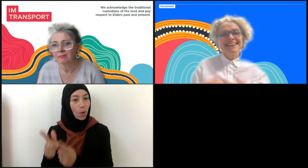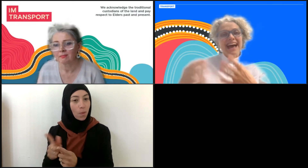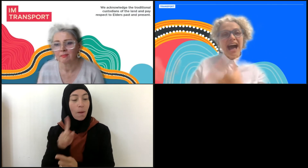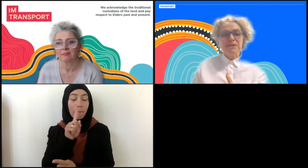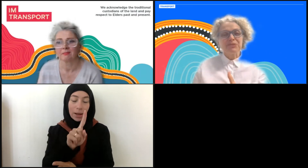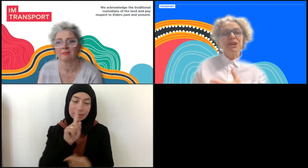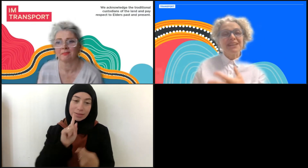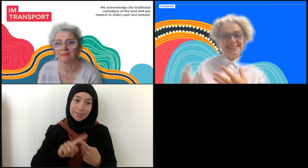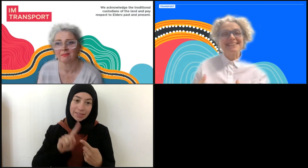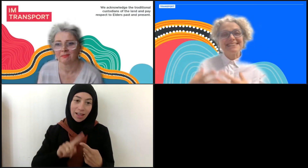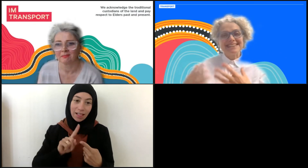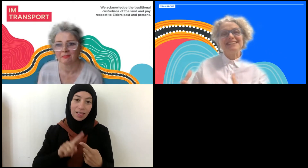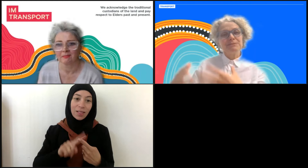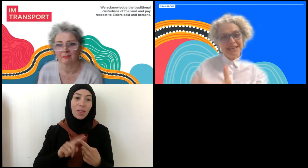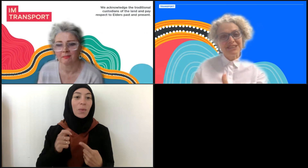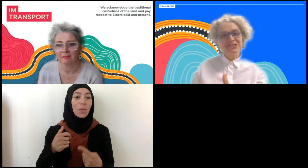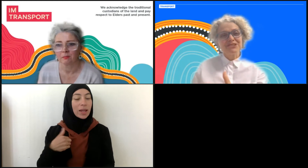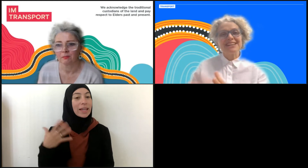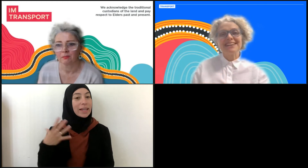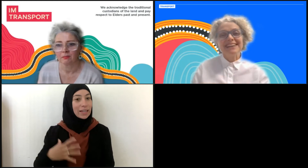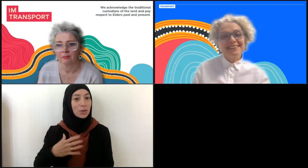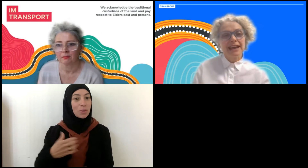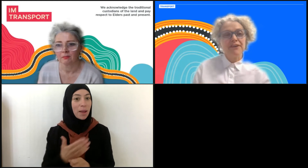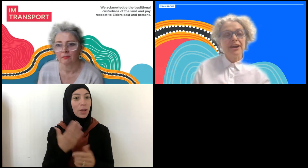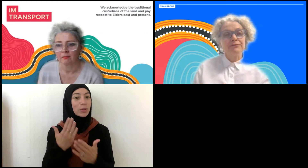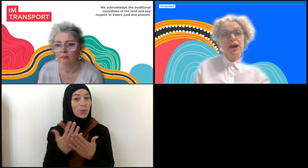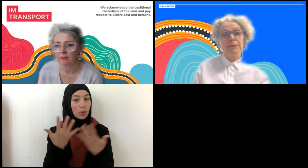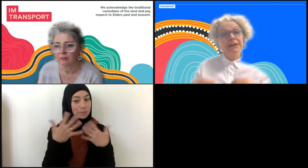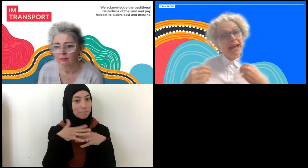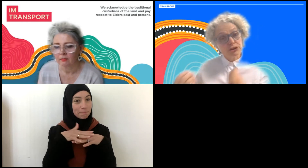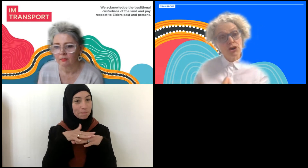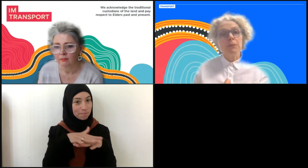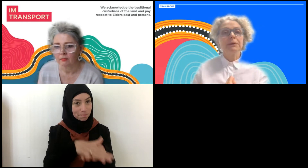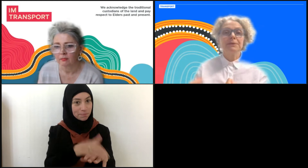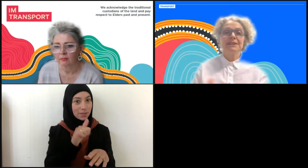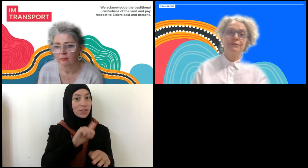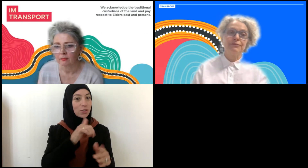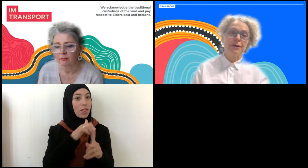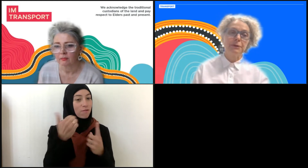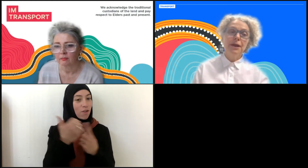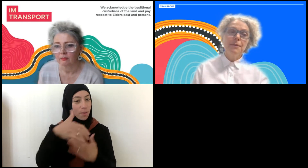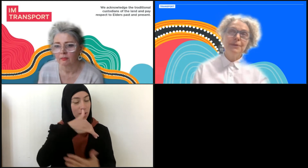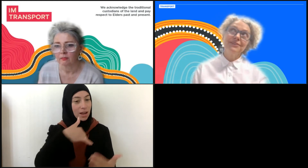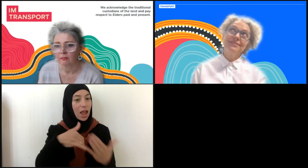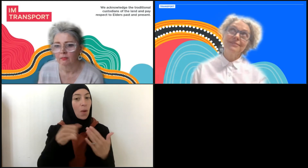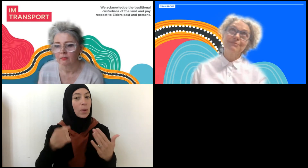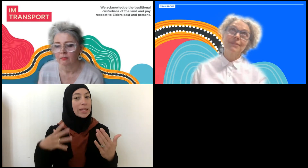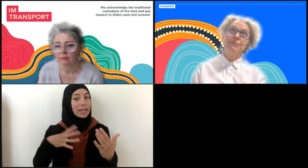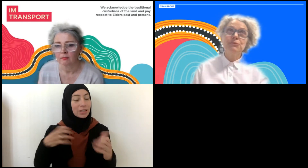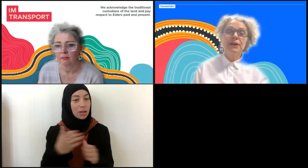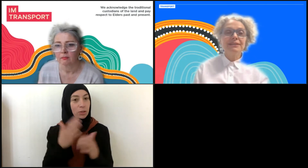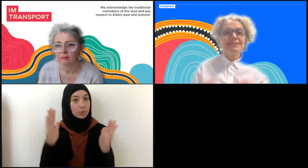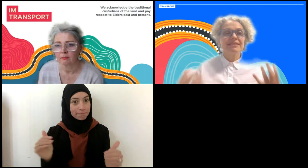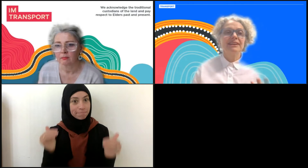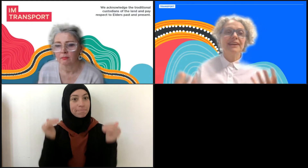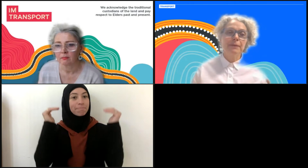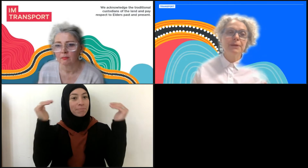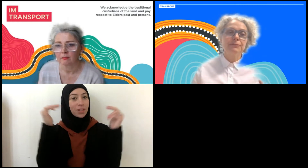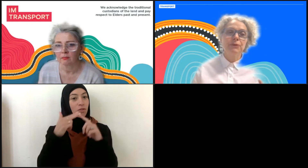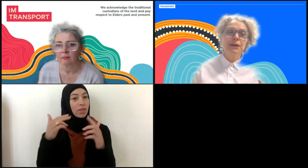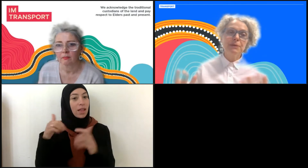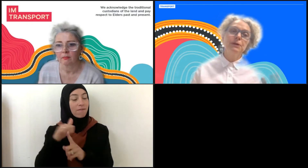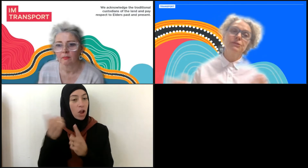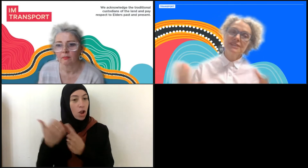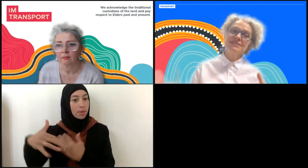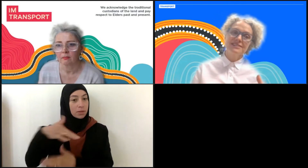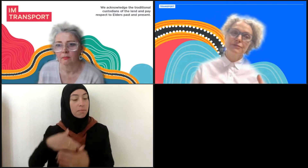nevertheless, it does need to be integrated into that environment and to complement the environment, because, I mean, one of the things that can happen